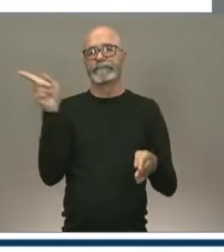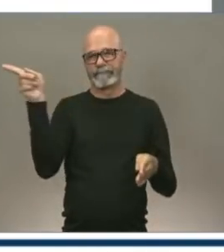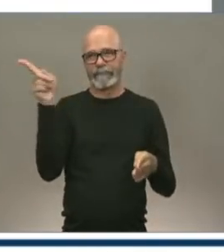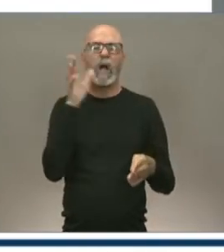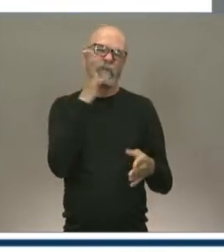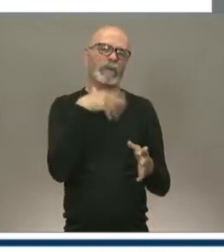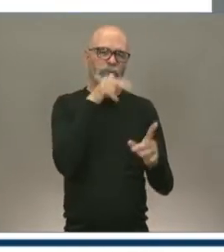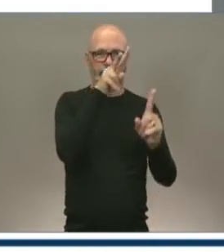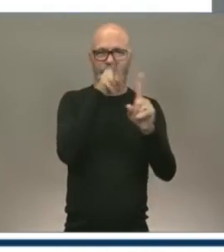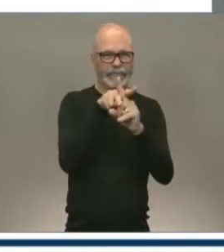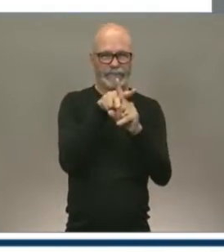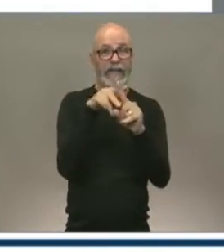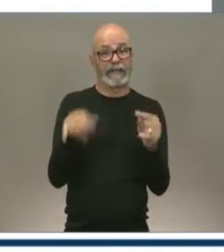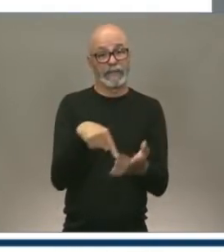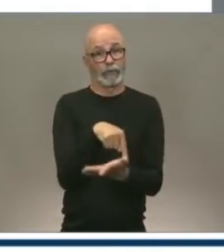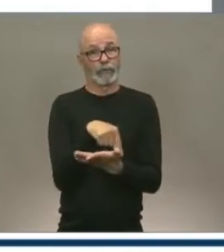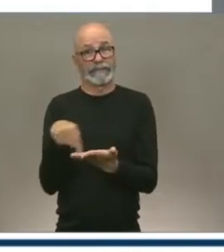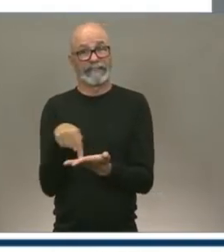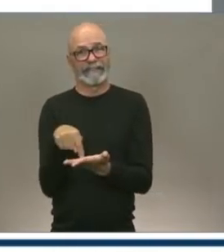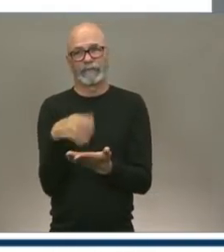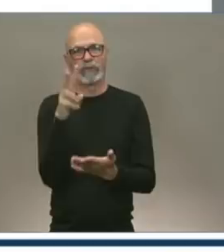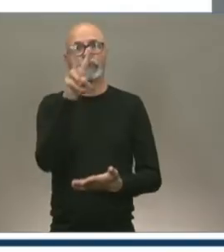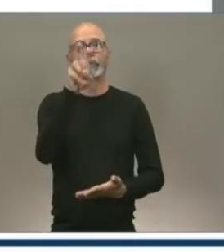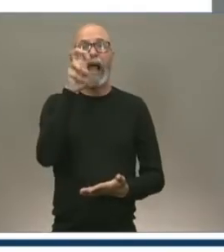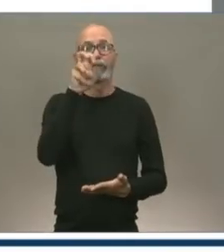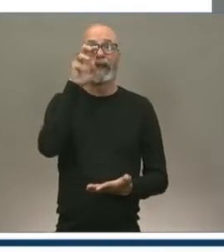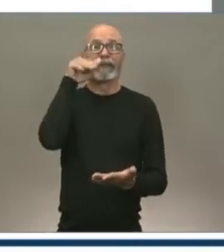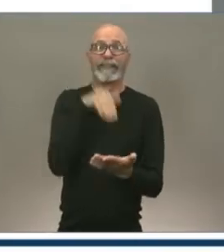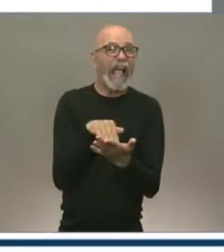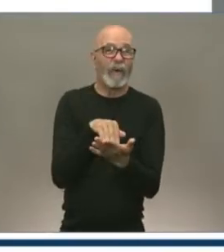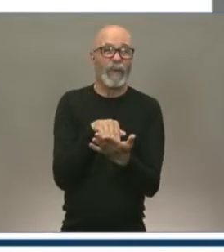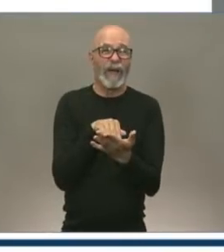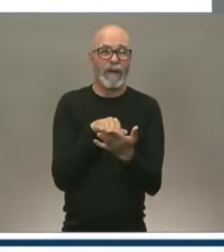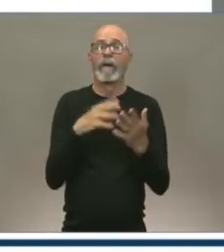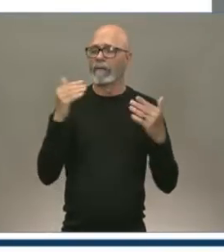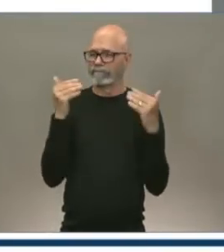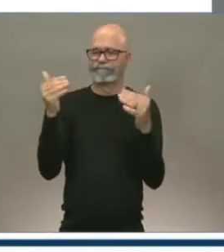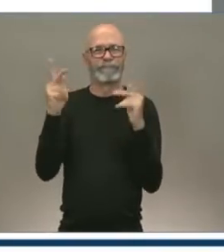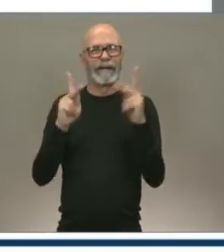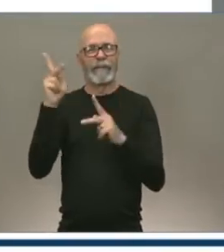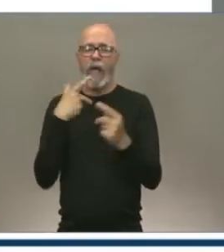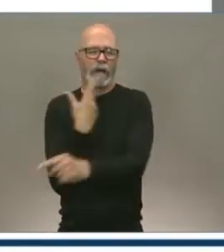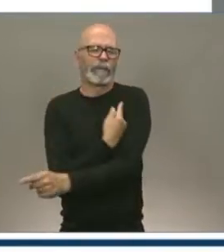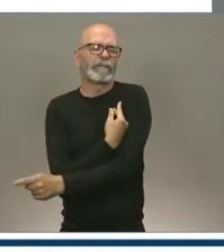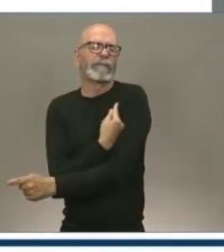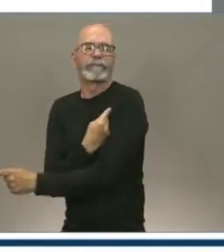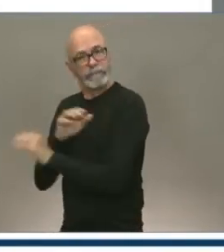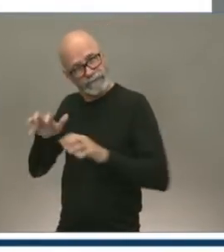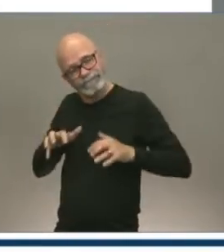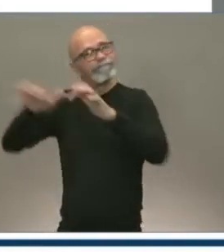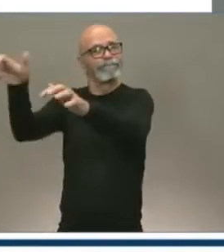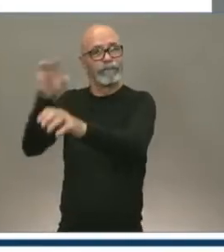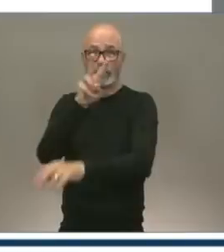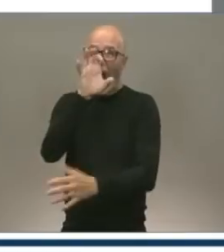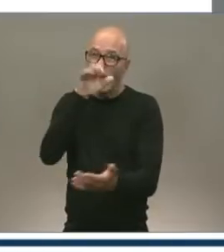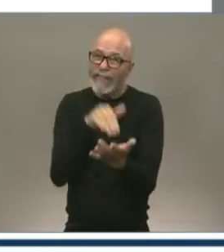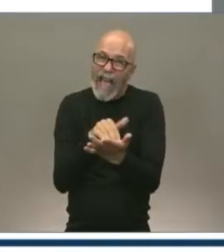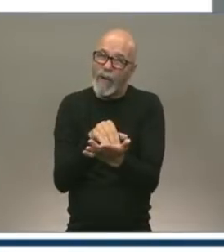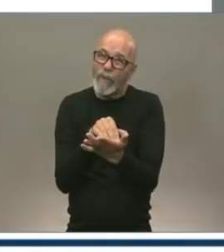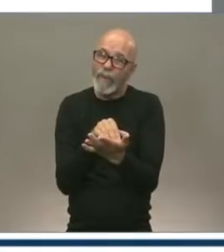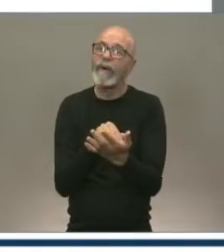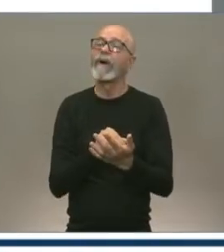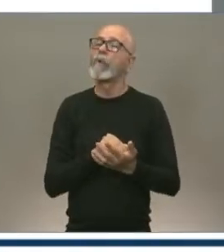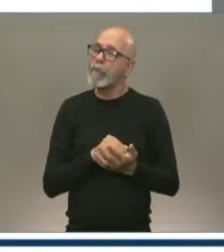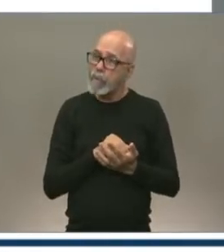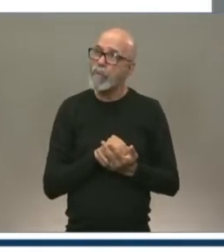doses this week, a big milestone showing our progress in the vaccine rollout. Our plan is on track, and in